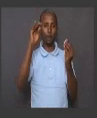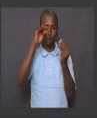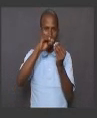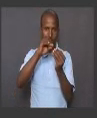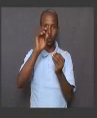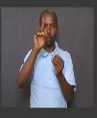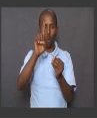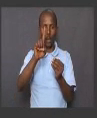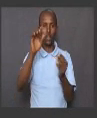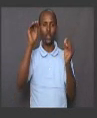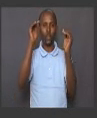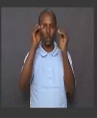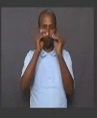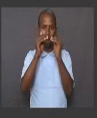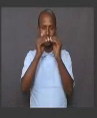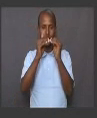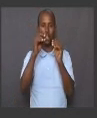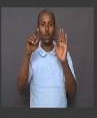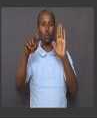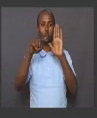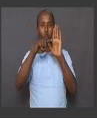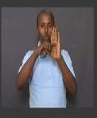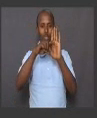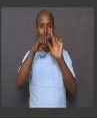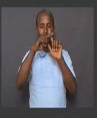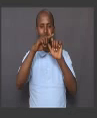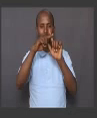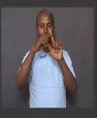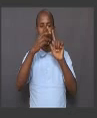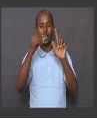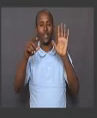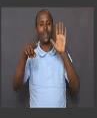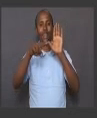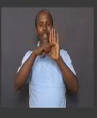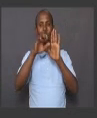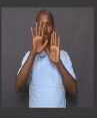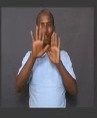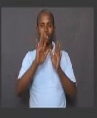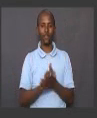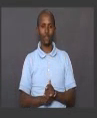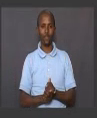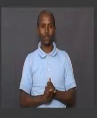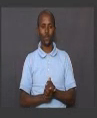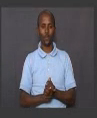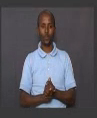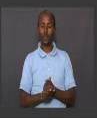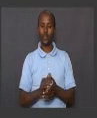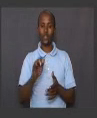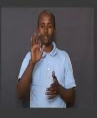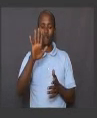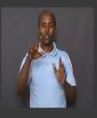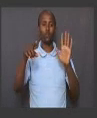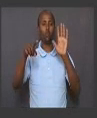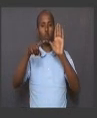1 equals positive or negative 5. The 5 is positive